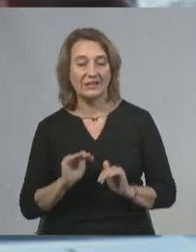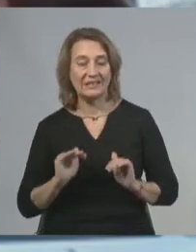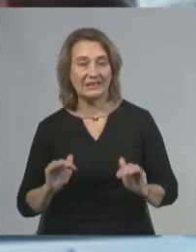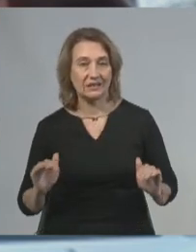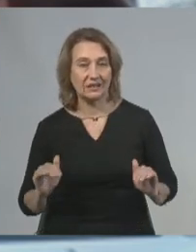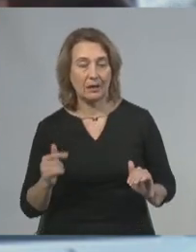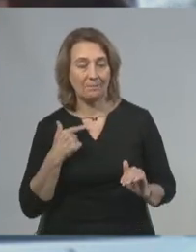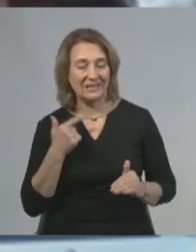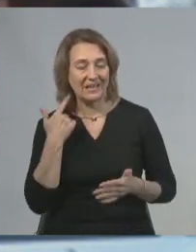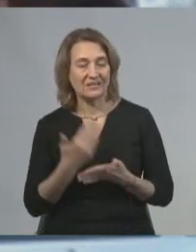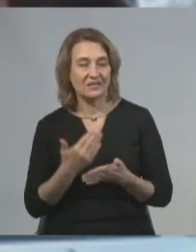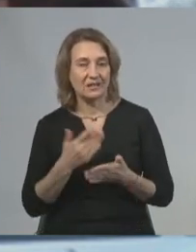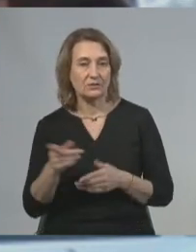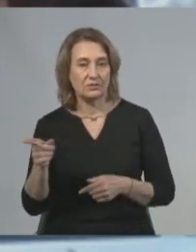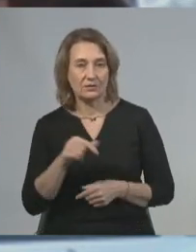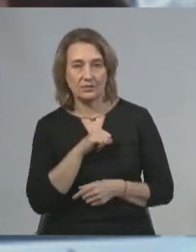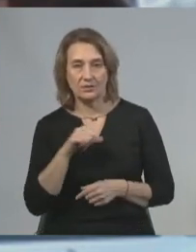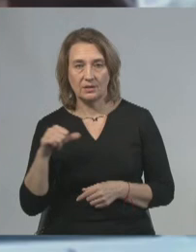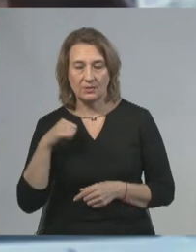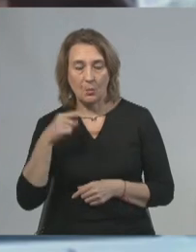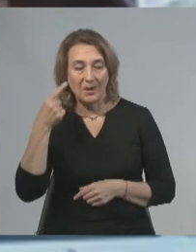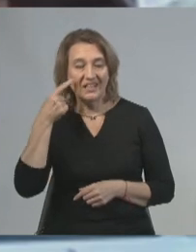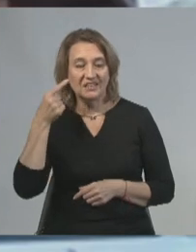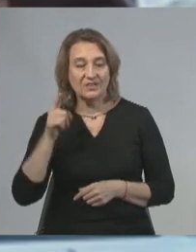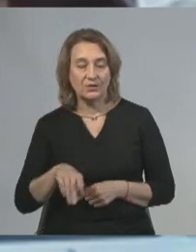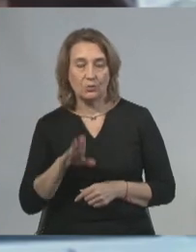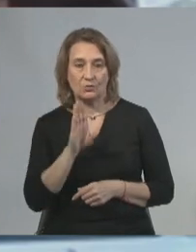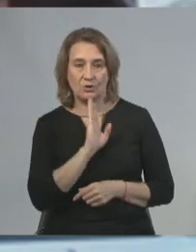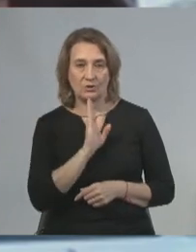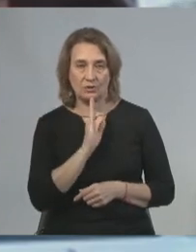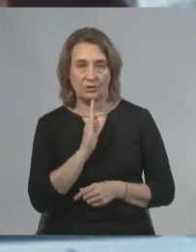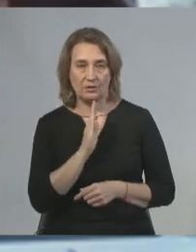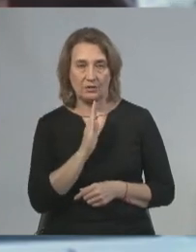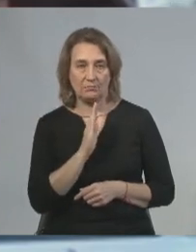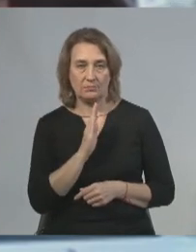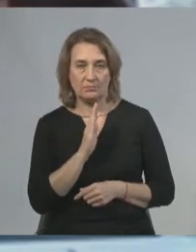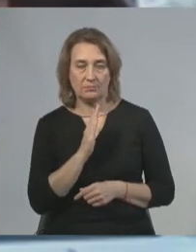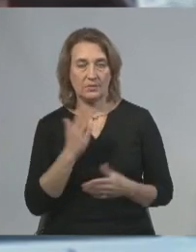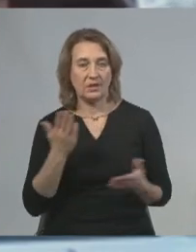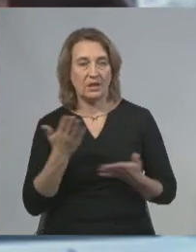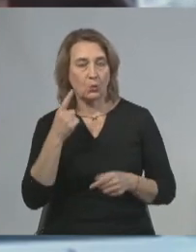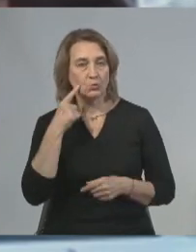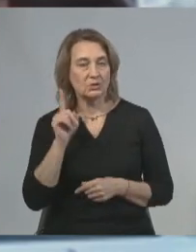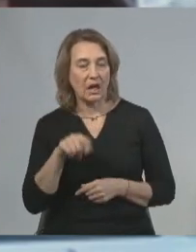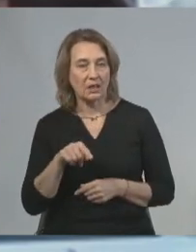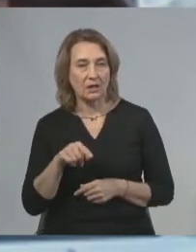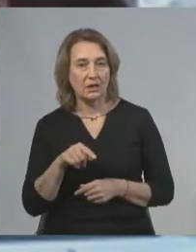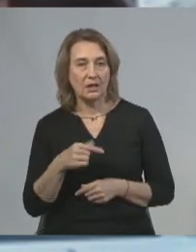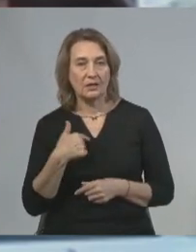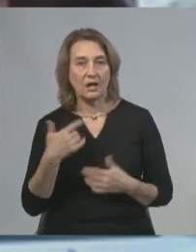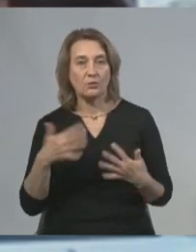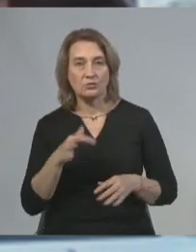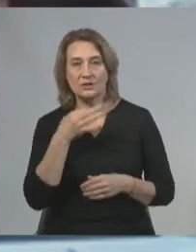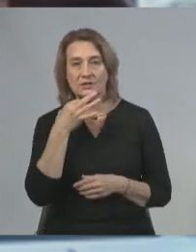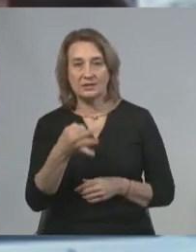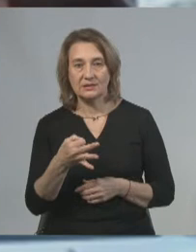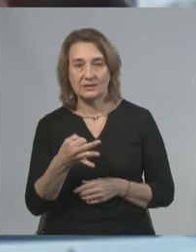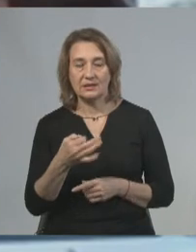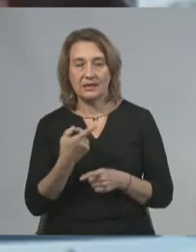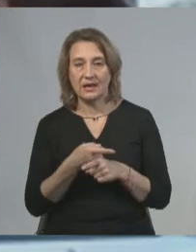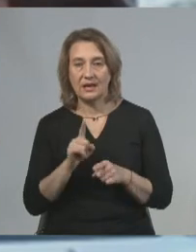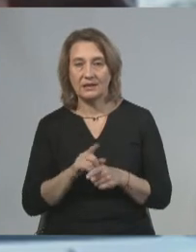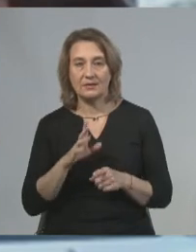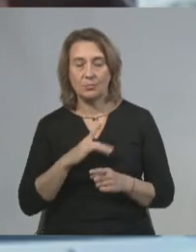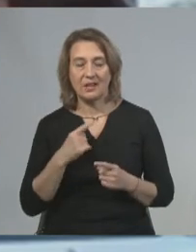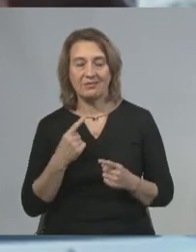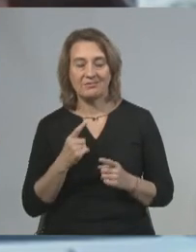work in in in as i said almost 20 years of experience she decided to come out